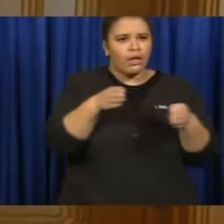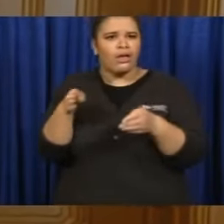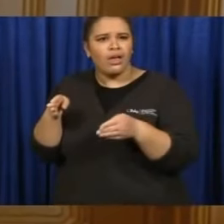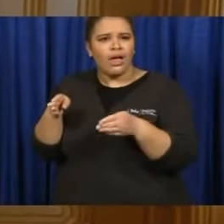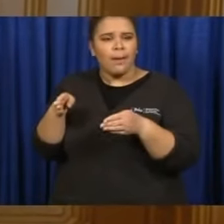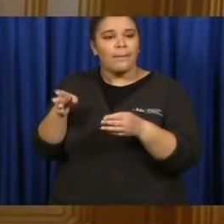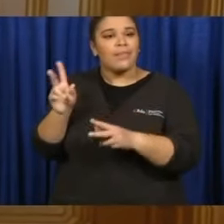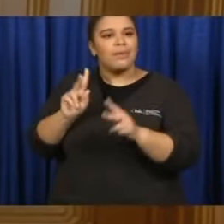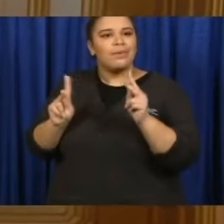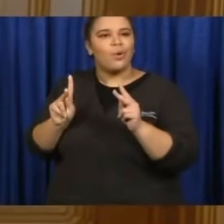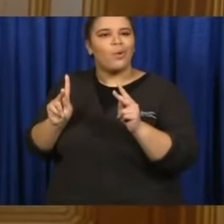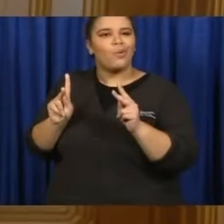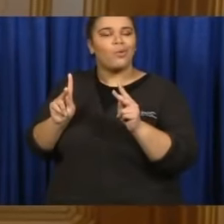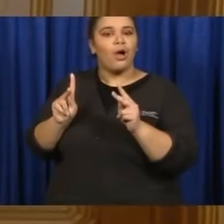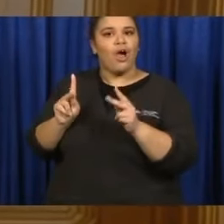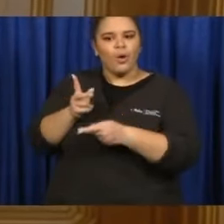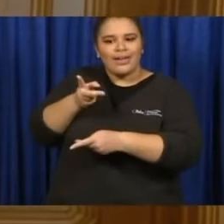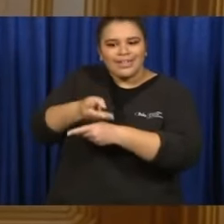of this crisis?